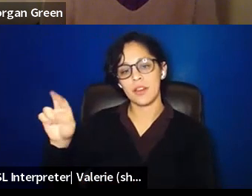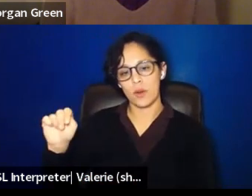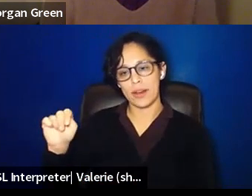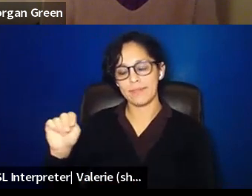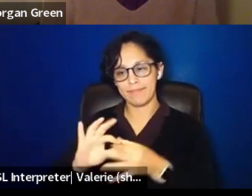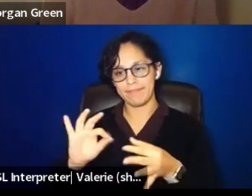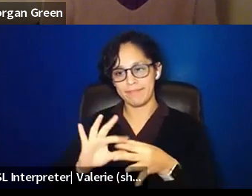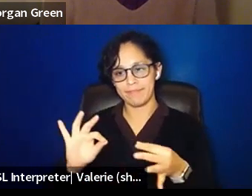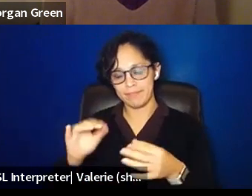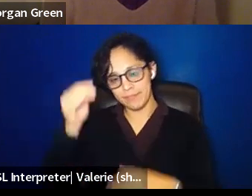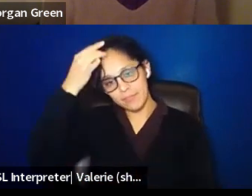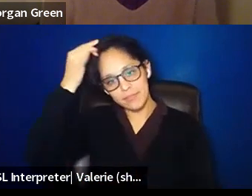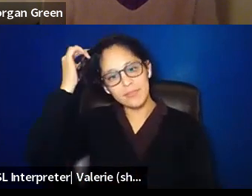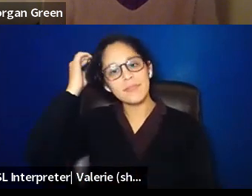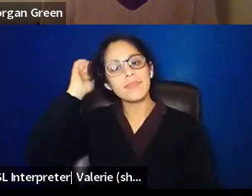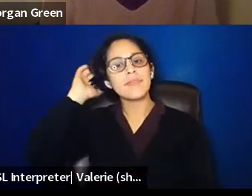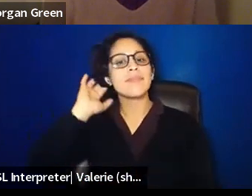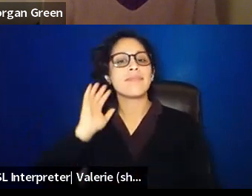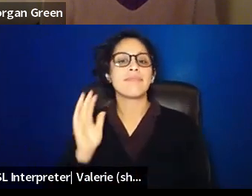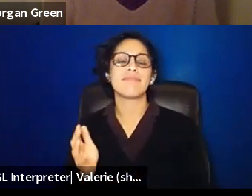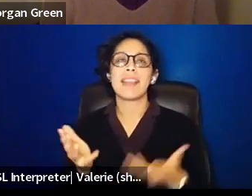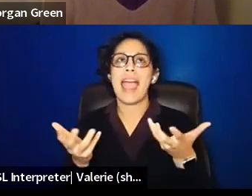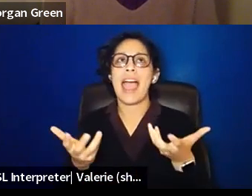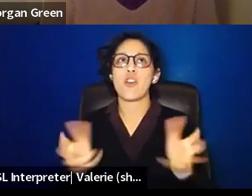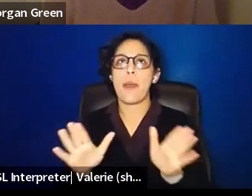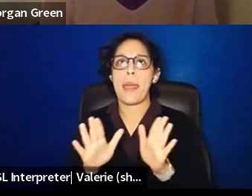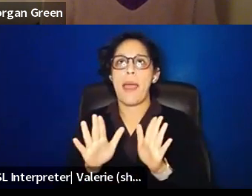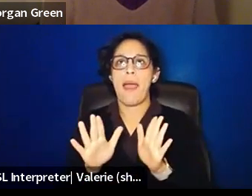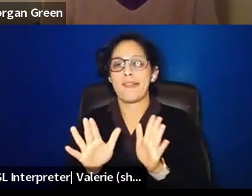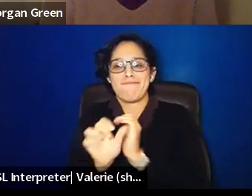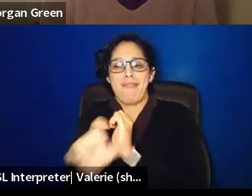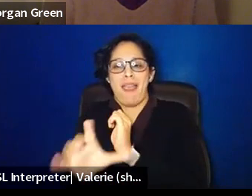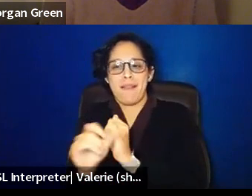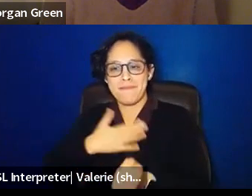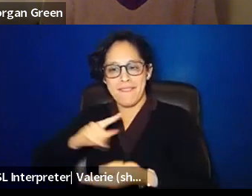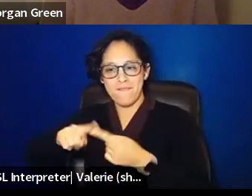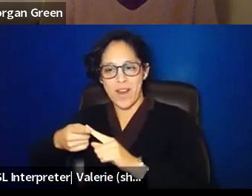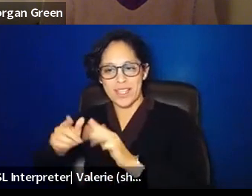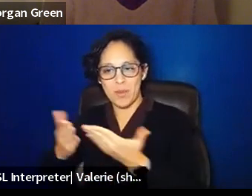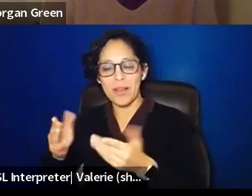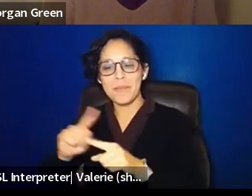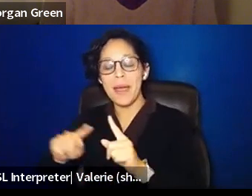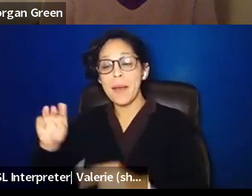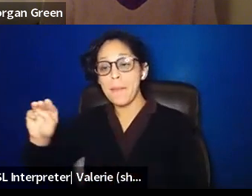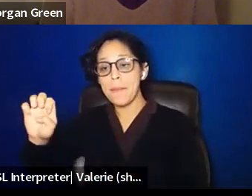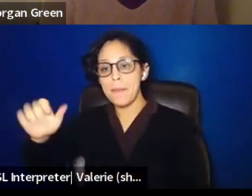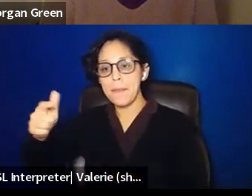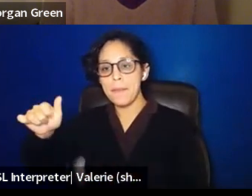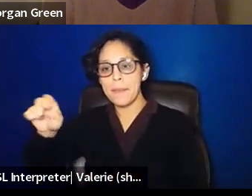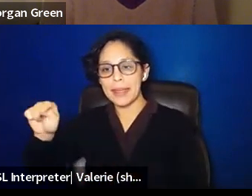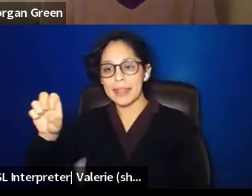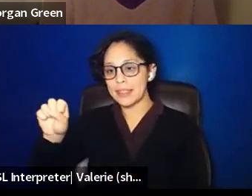Not to push forward a friend's book, but I will. Megan Sandberg-Zakian, who's a co-founder with me of